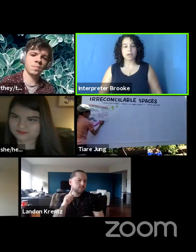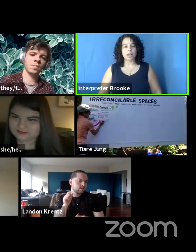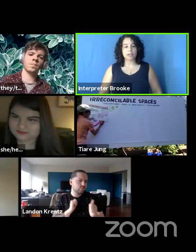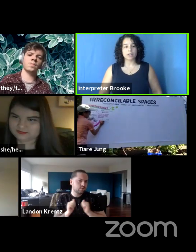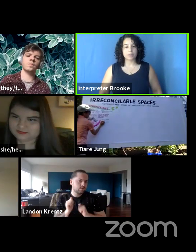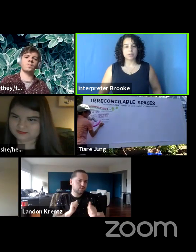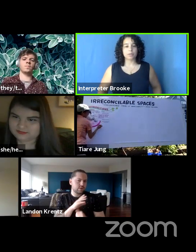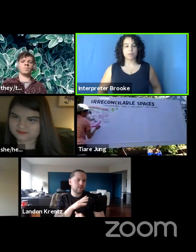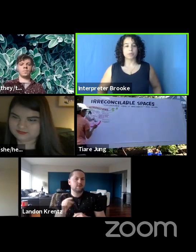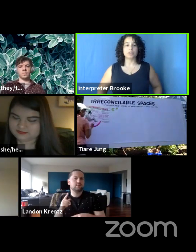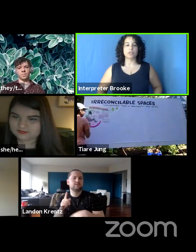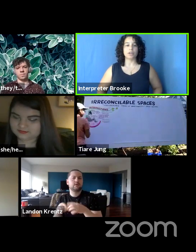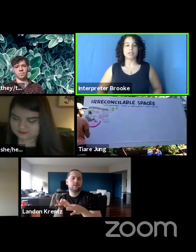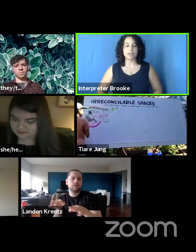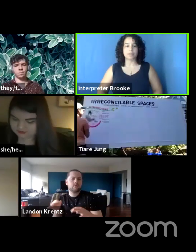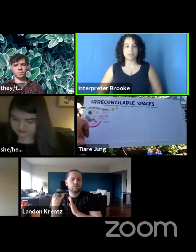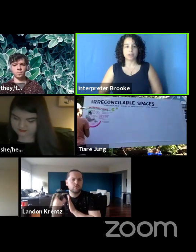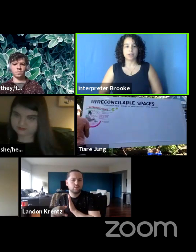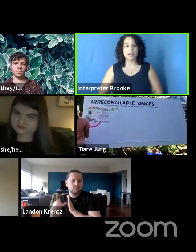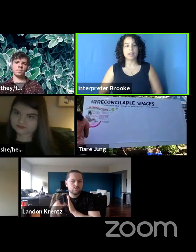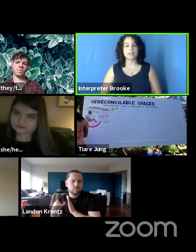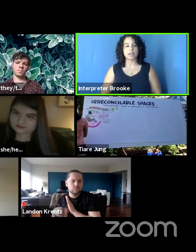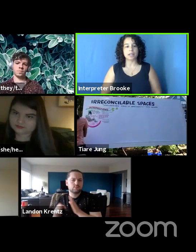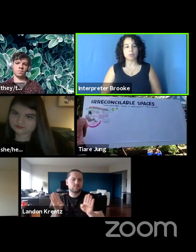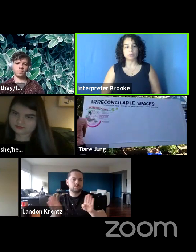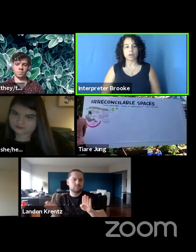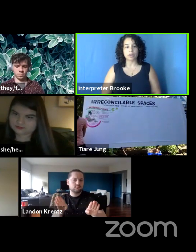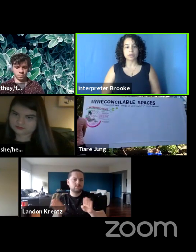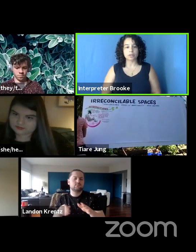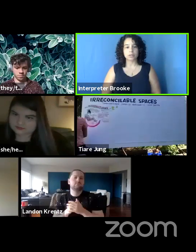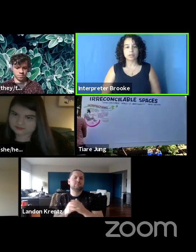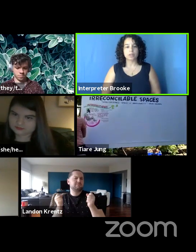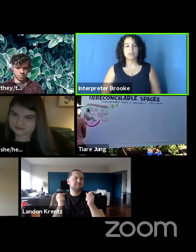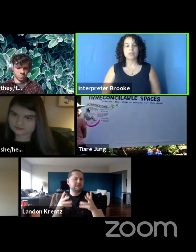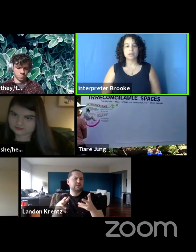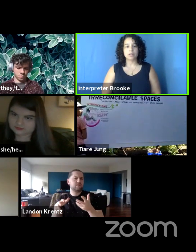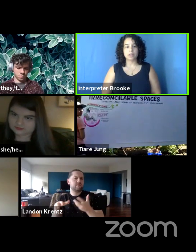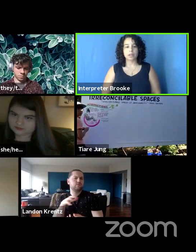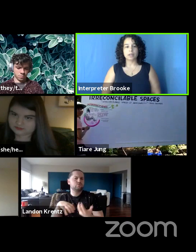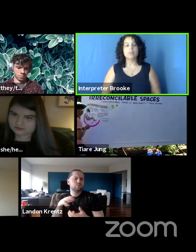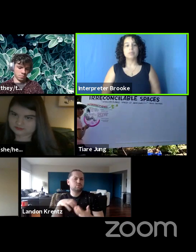My work typically focuses on deaf theater and sign language art.